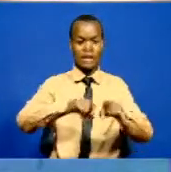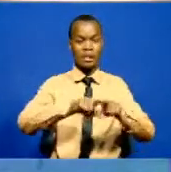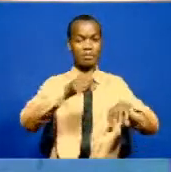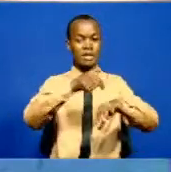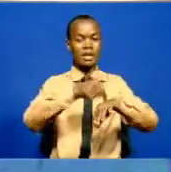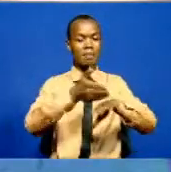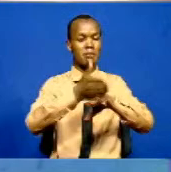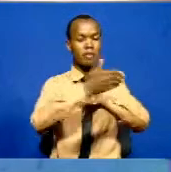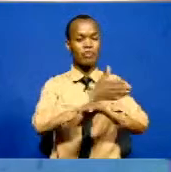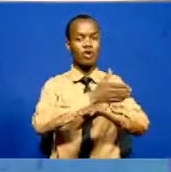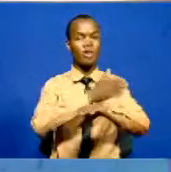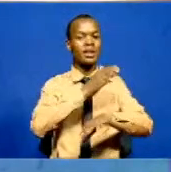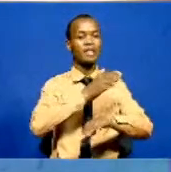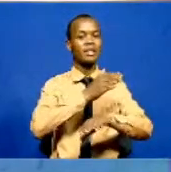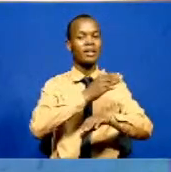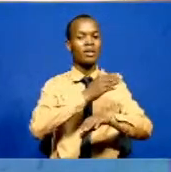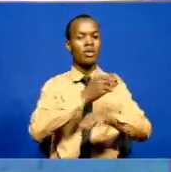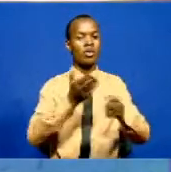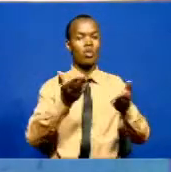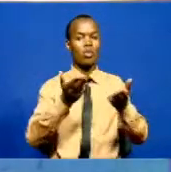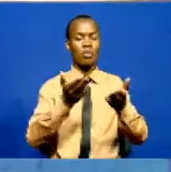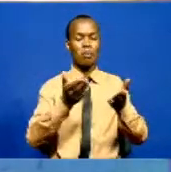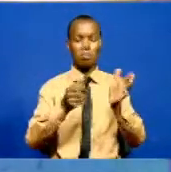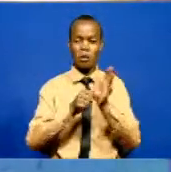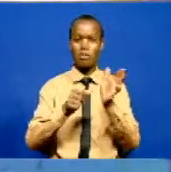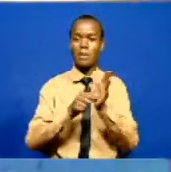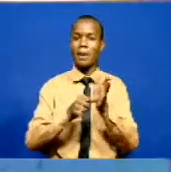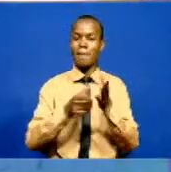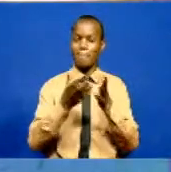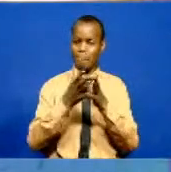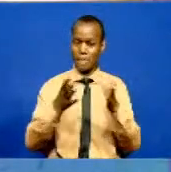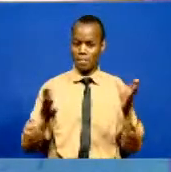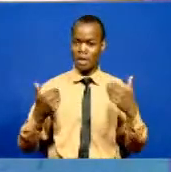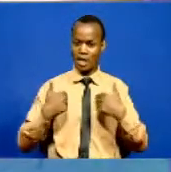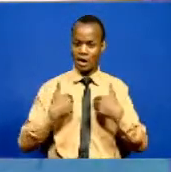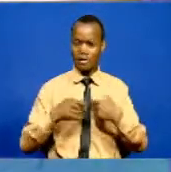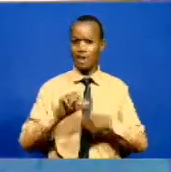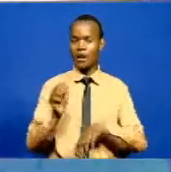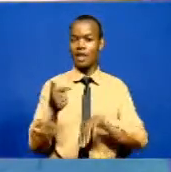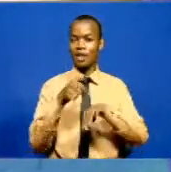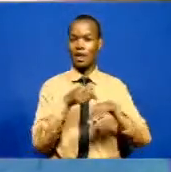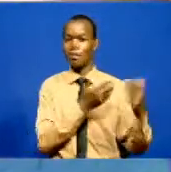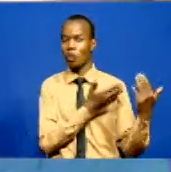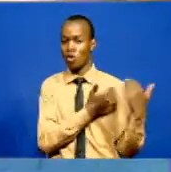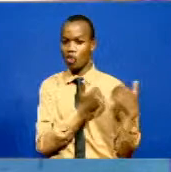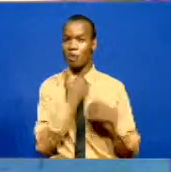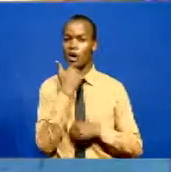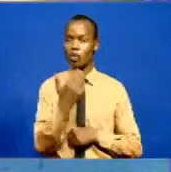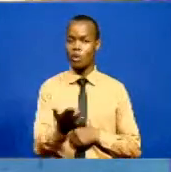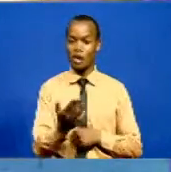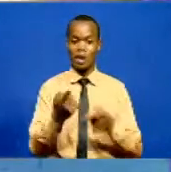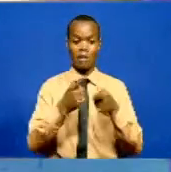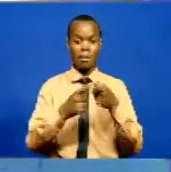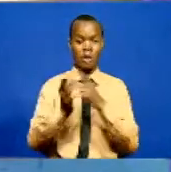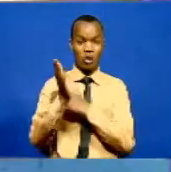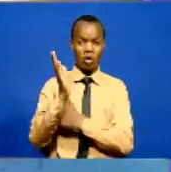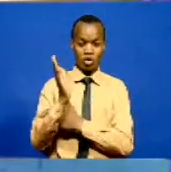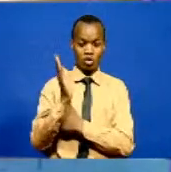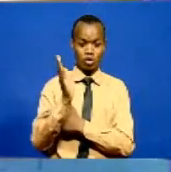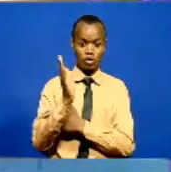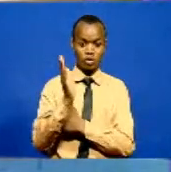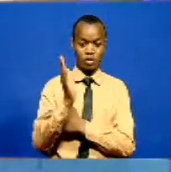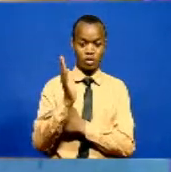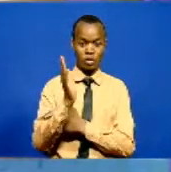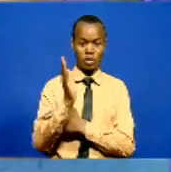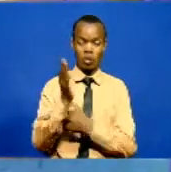were dead in our trespasses, when we had no hope of anything, he made us alive together with